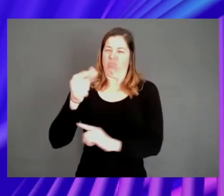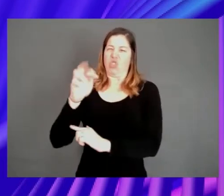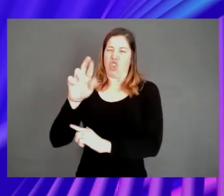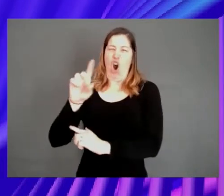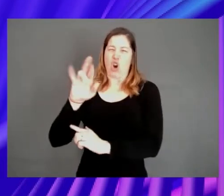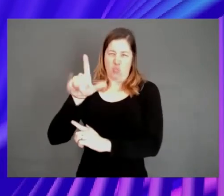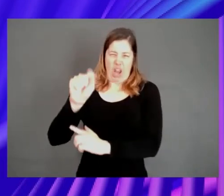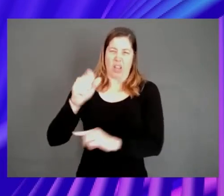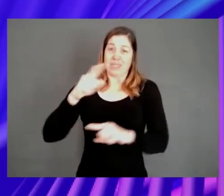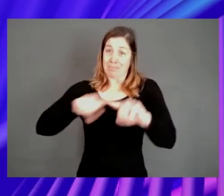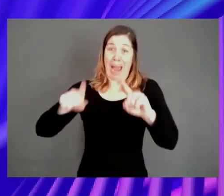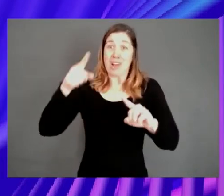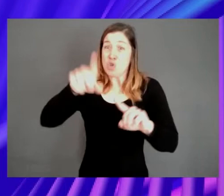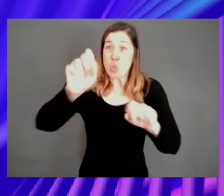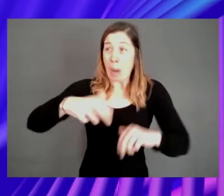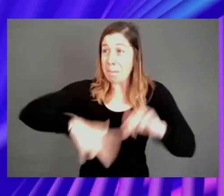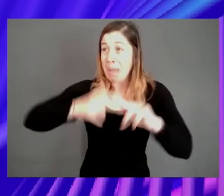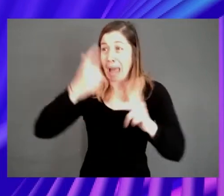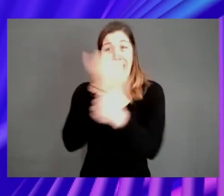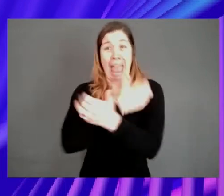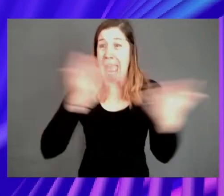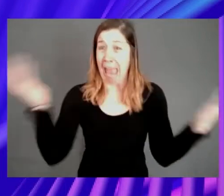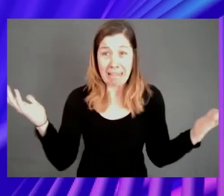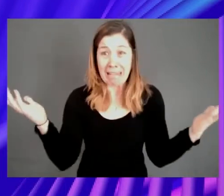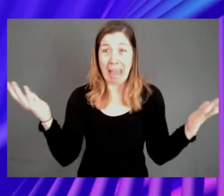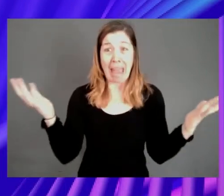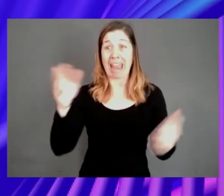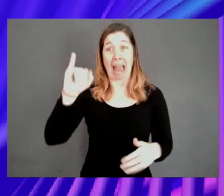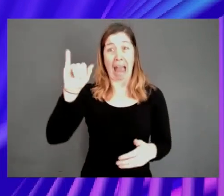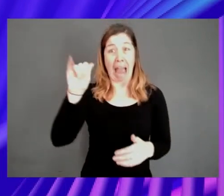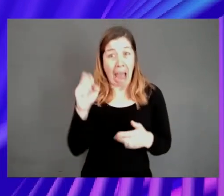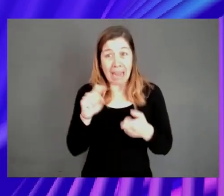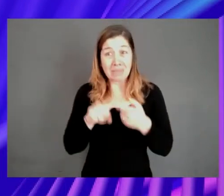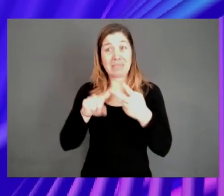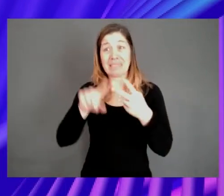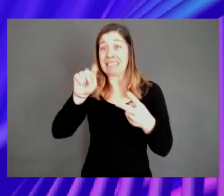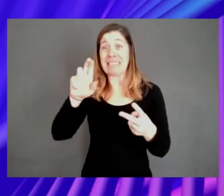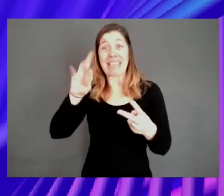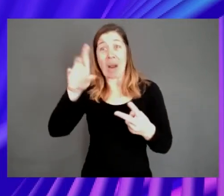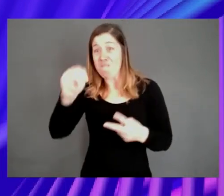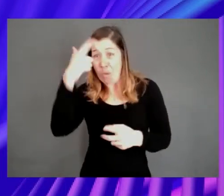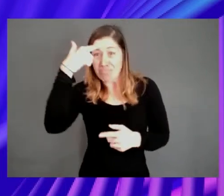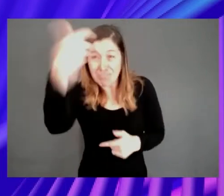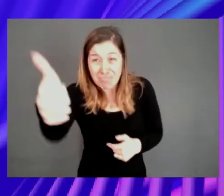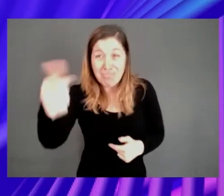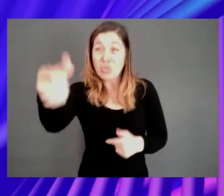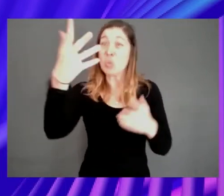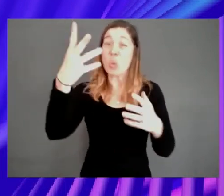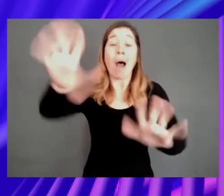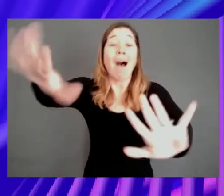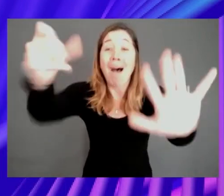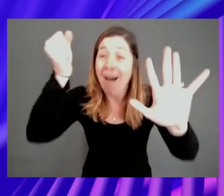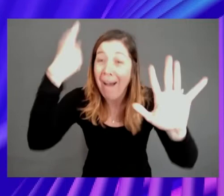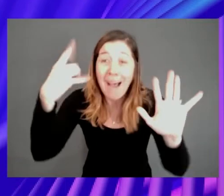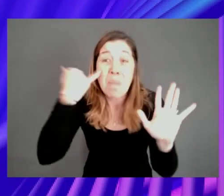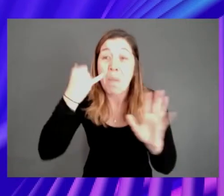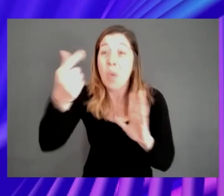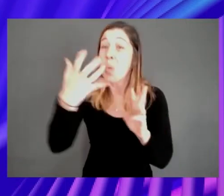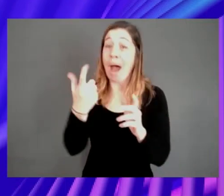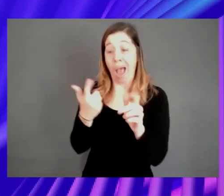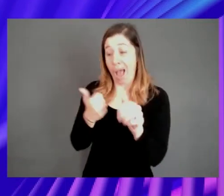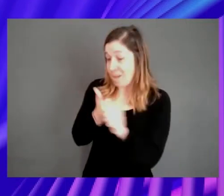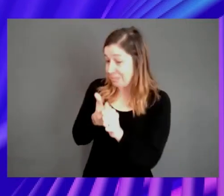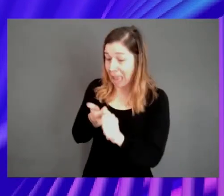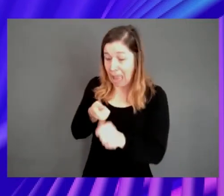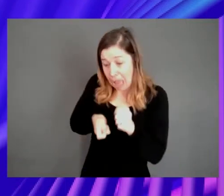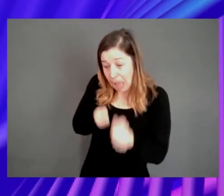at instantiation. And not only then, if you want to then update that environment, you want to do a version-based approach, right? You want to update things at scale,